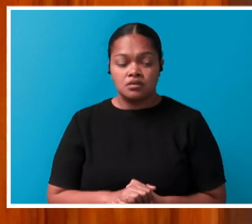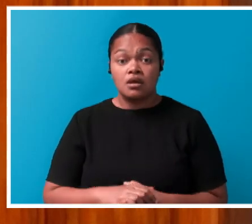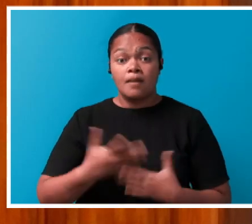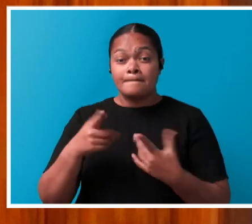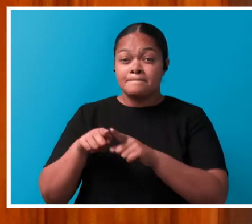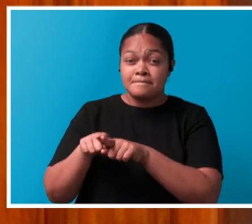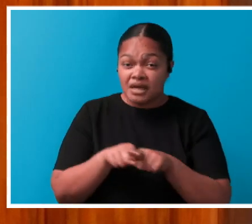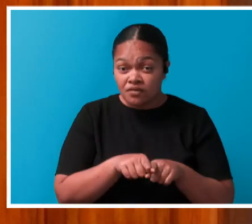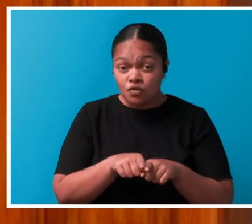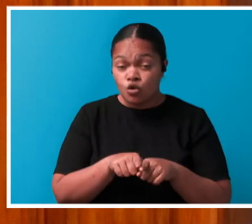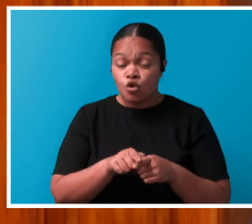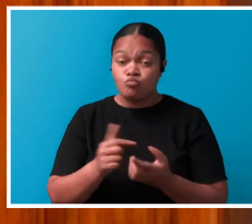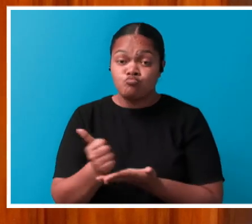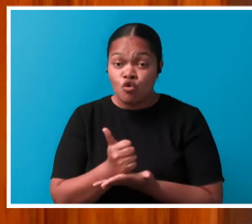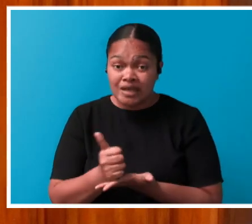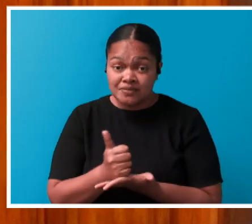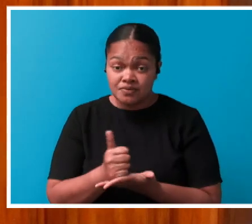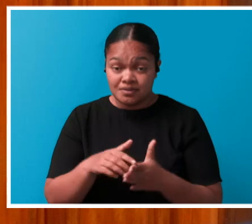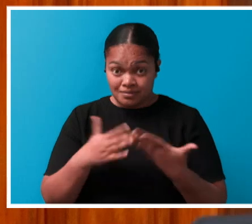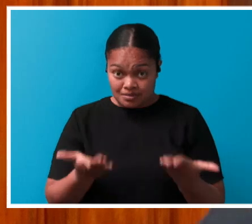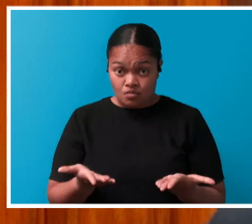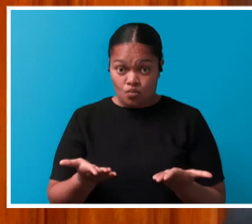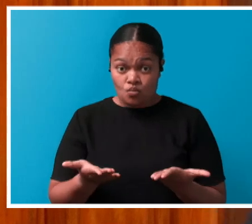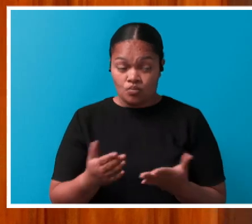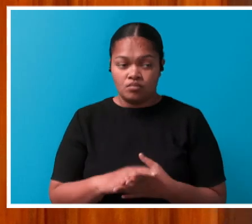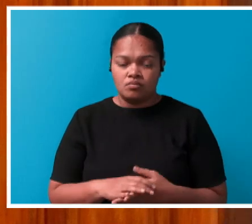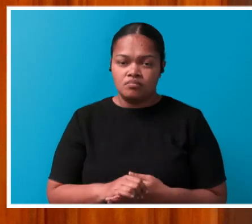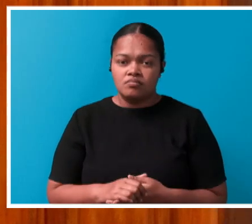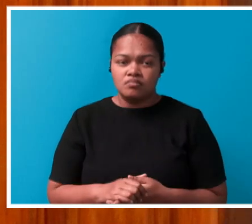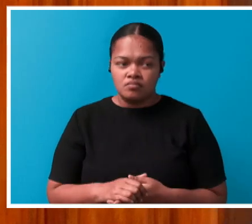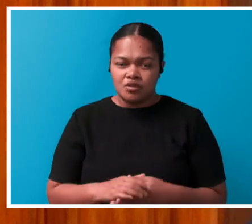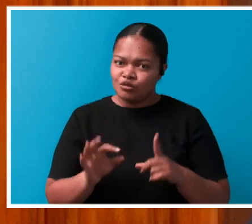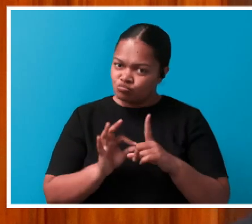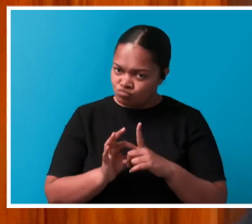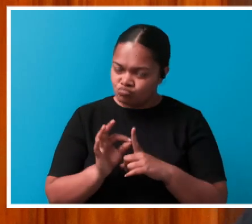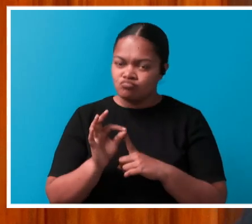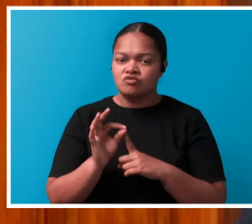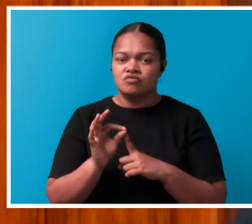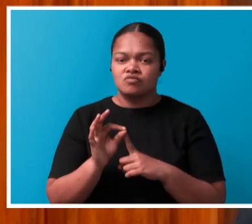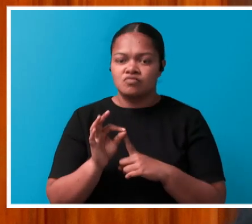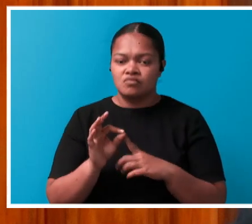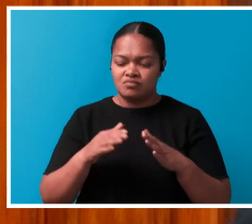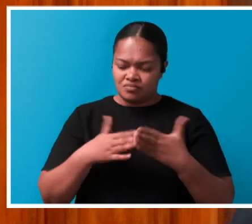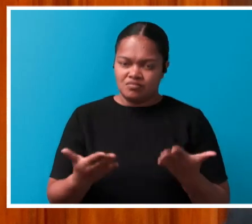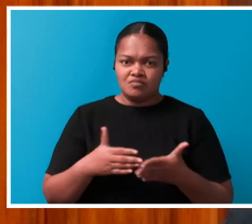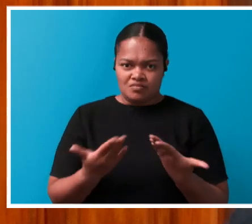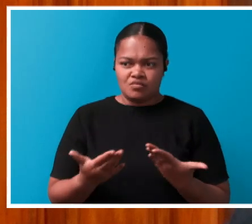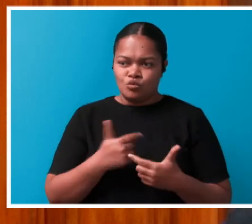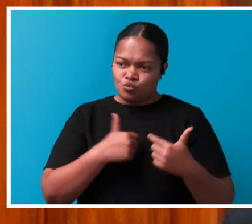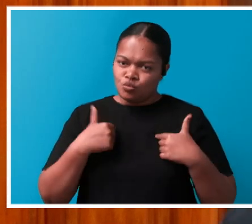meaningful and proactive changes have now undoubtedly improved our current situation as we all knew